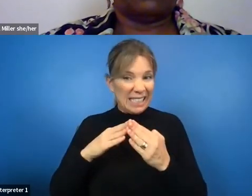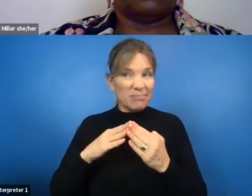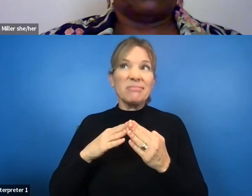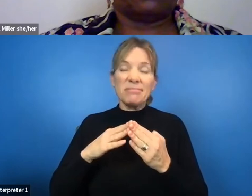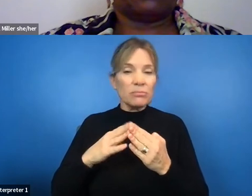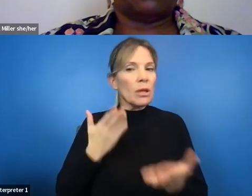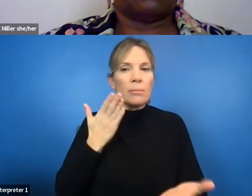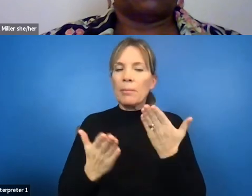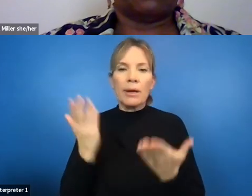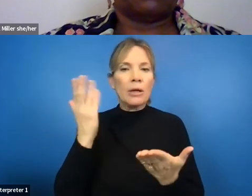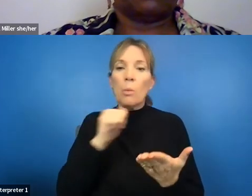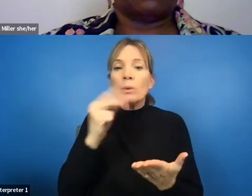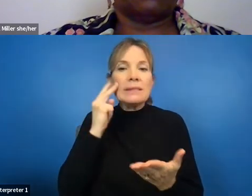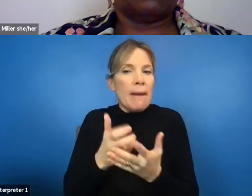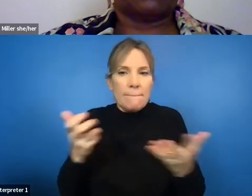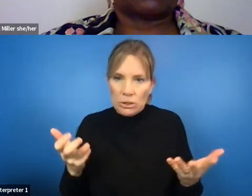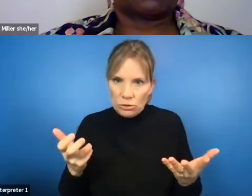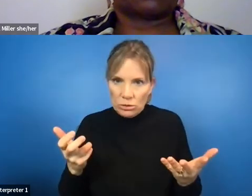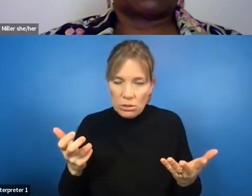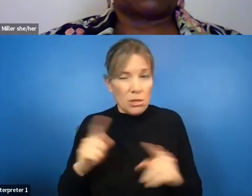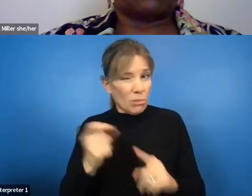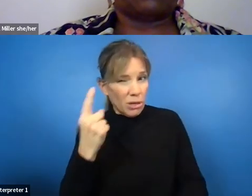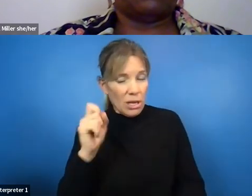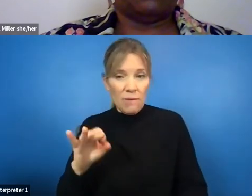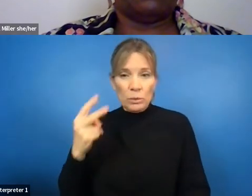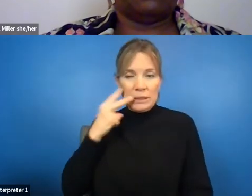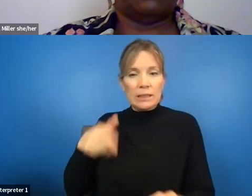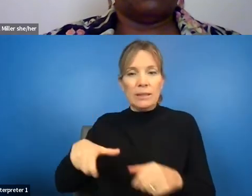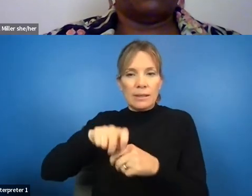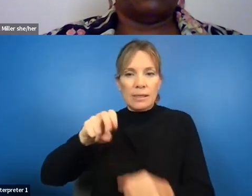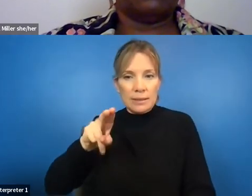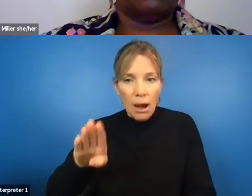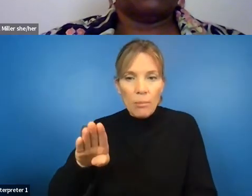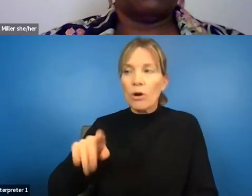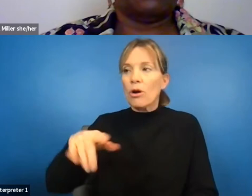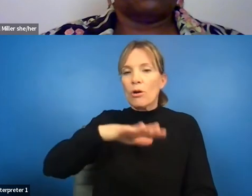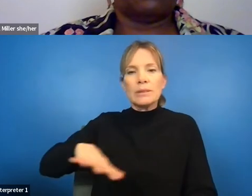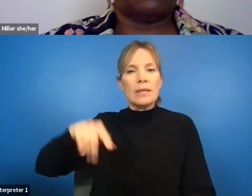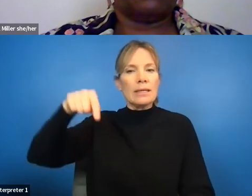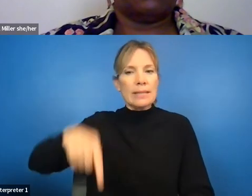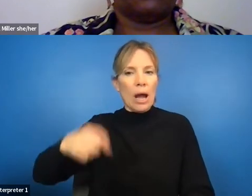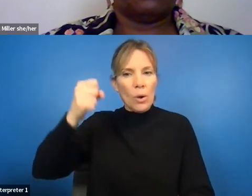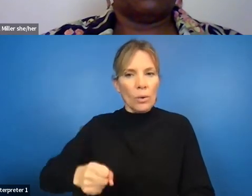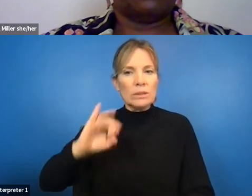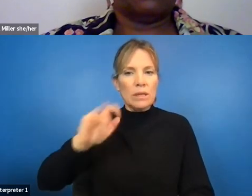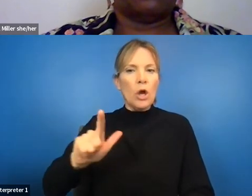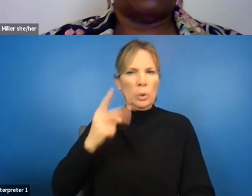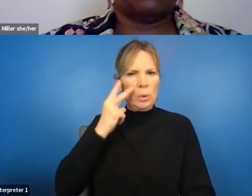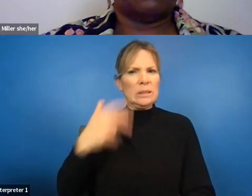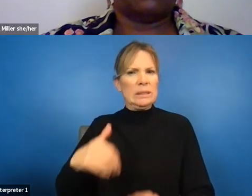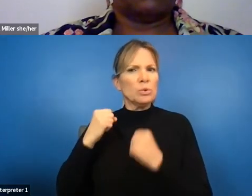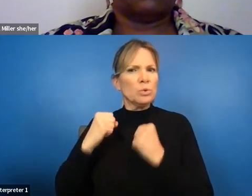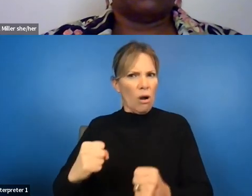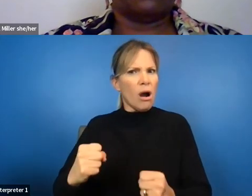you may not see it as much, but if you see the suburbs and downstate, you can see it very